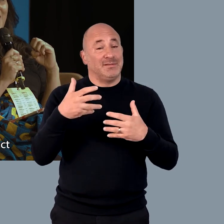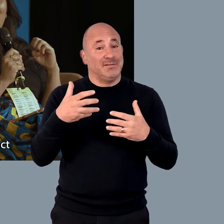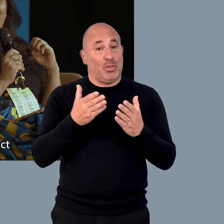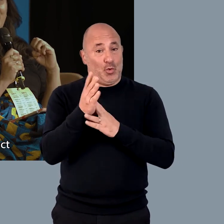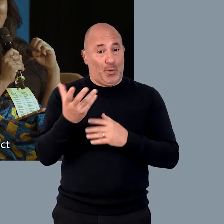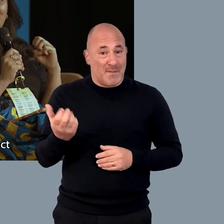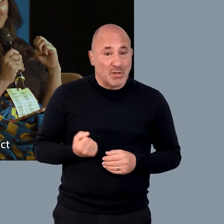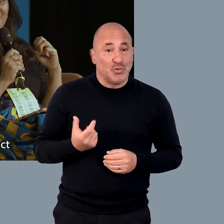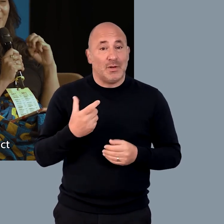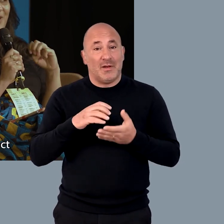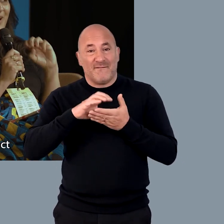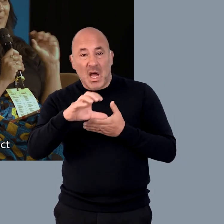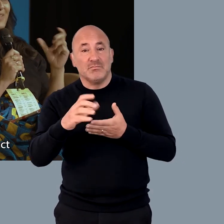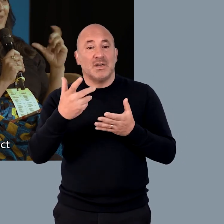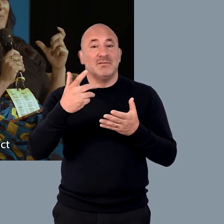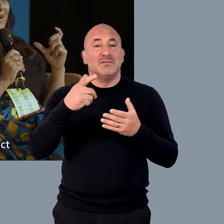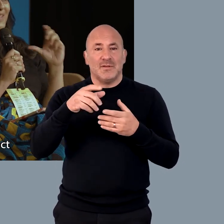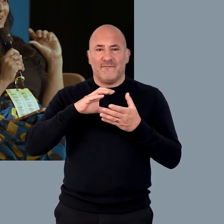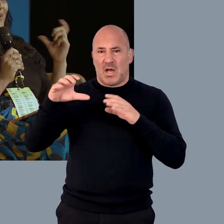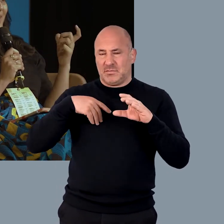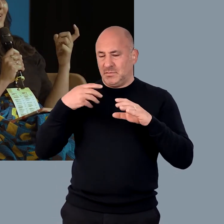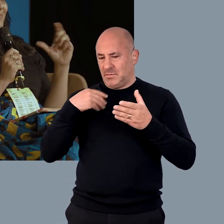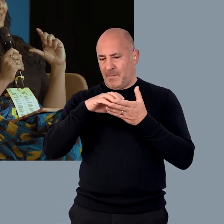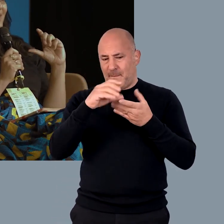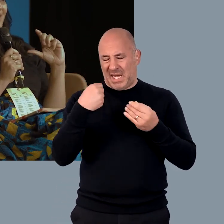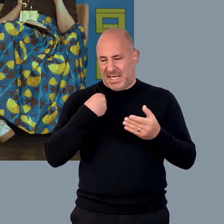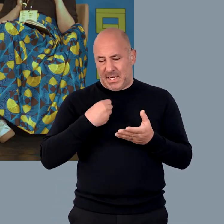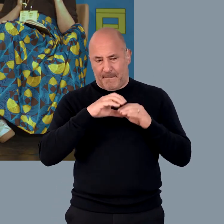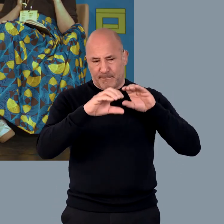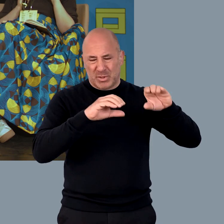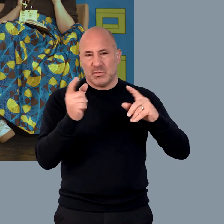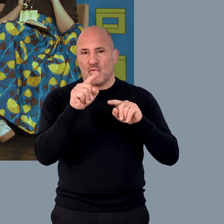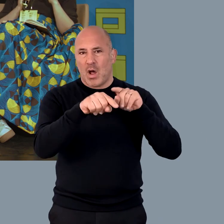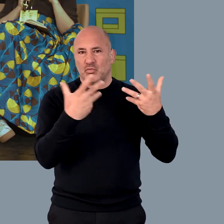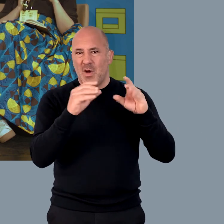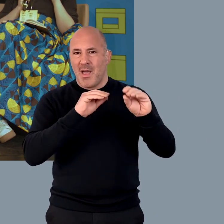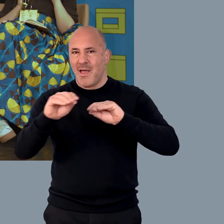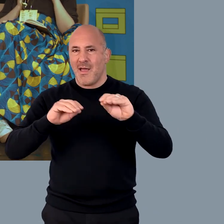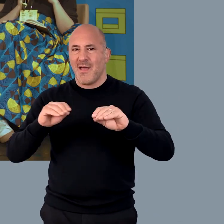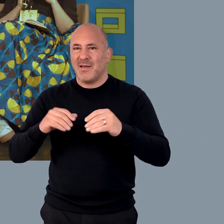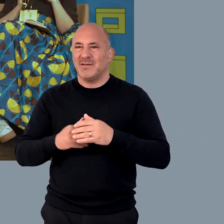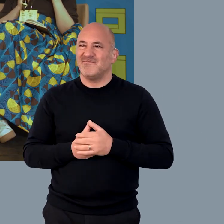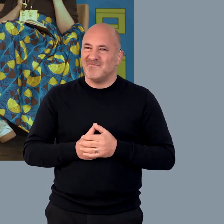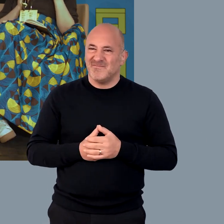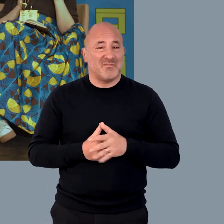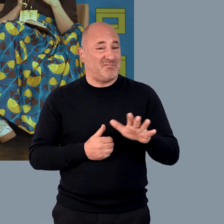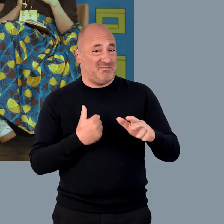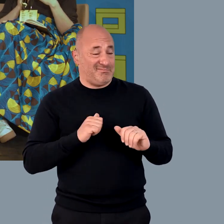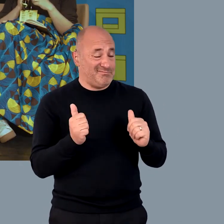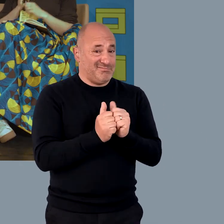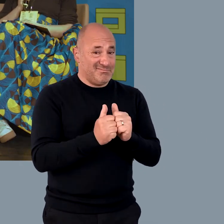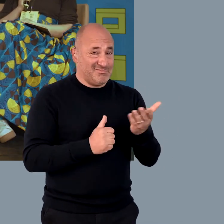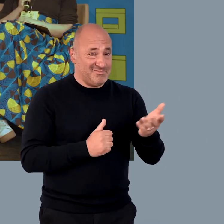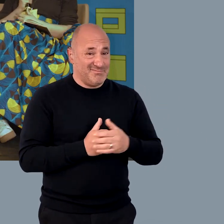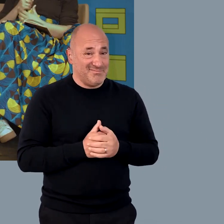pensions to any kind of investment, that's where you can make a massive impact when it comes to climate and actually thinking about where those funds